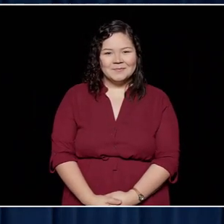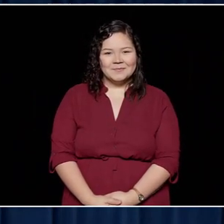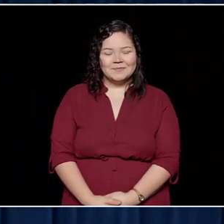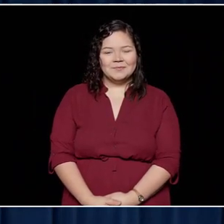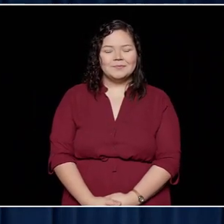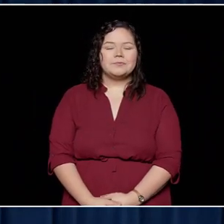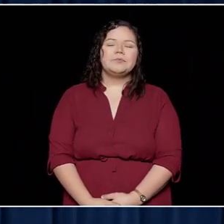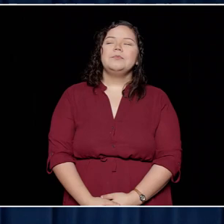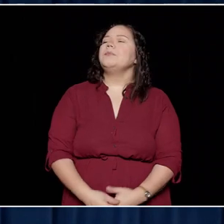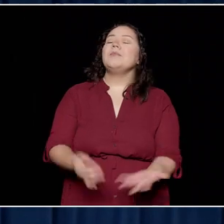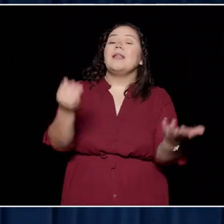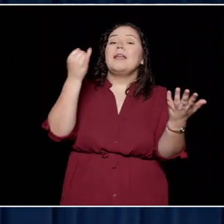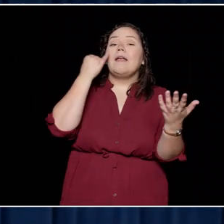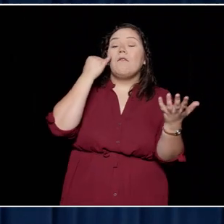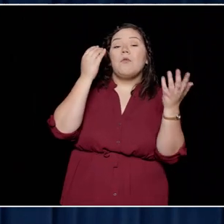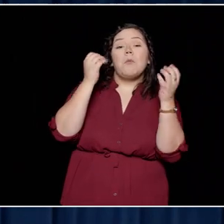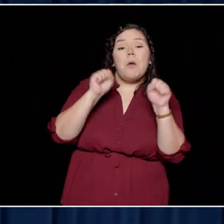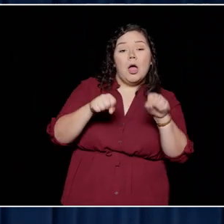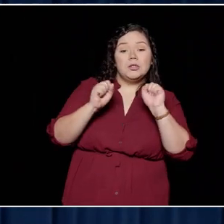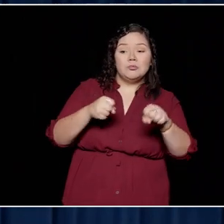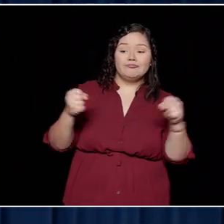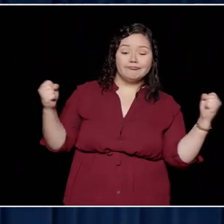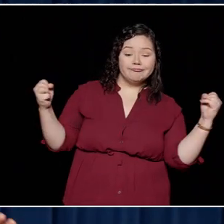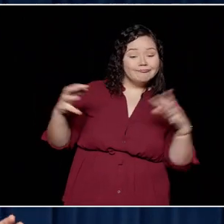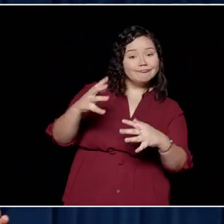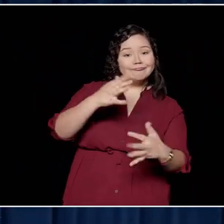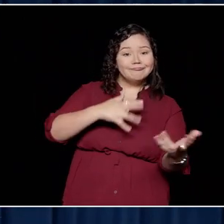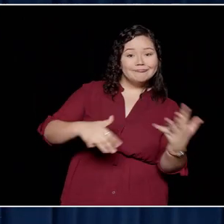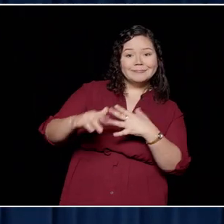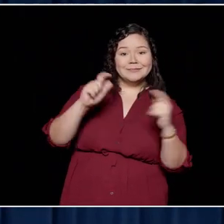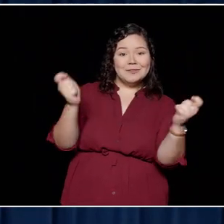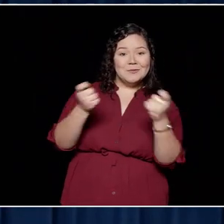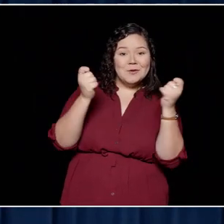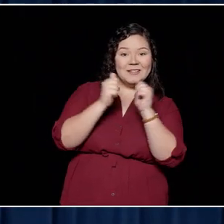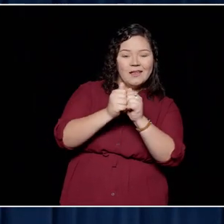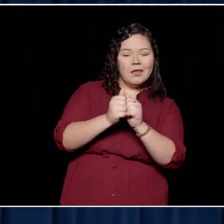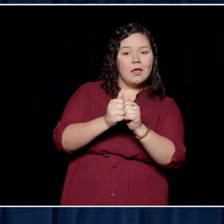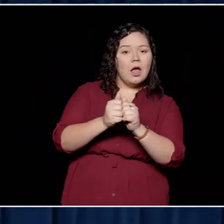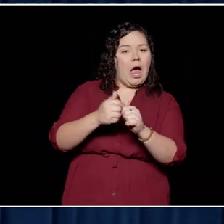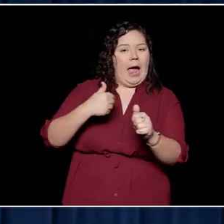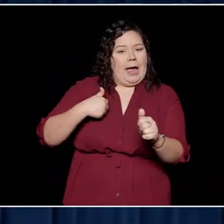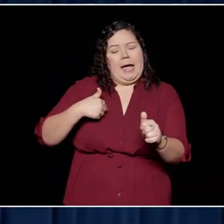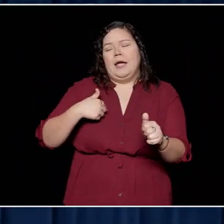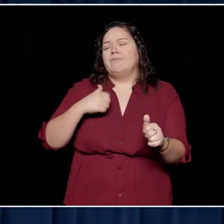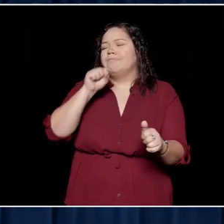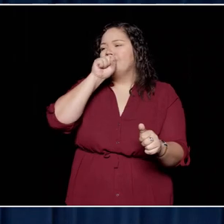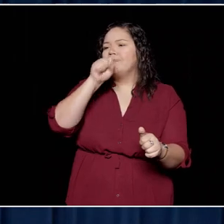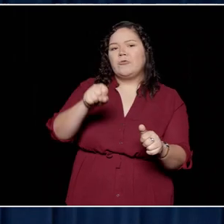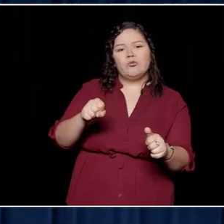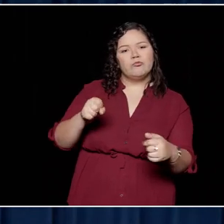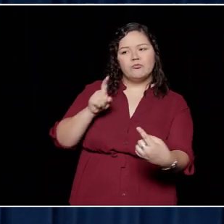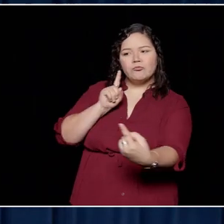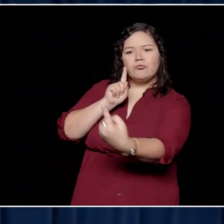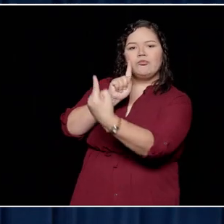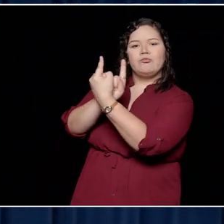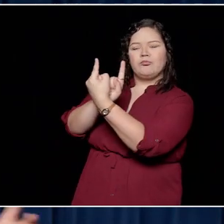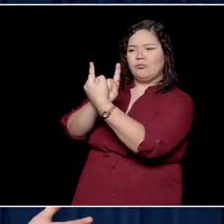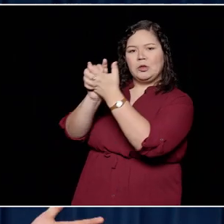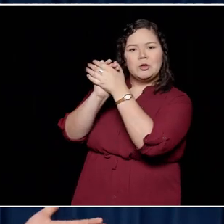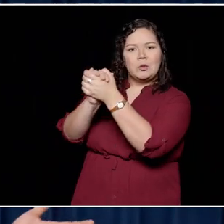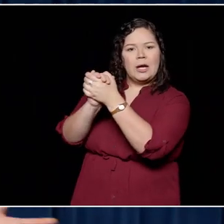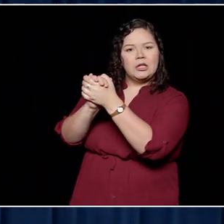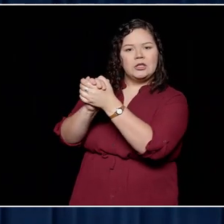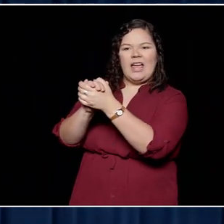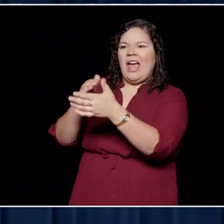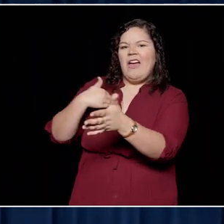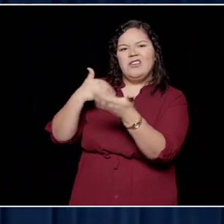Now, if we were gathered together in person, I would have had the opportunity to congratulate you, and we would have had